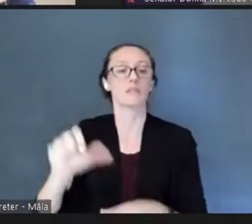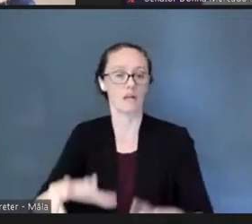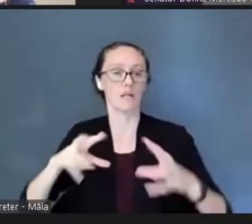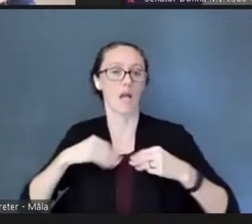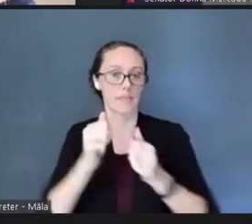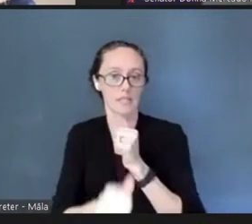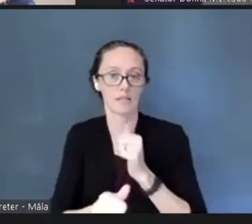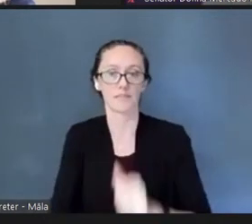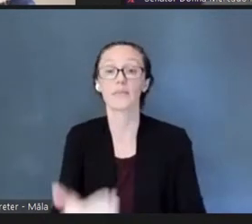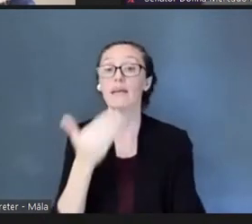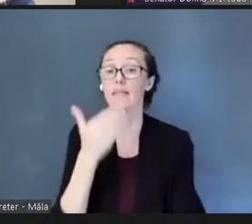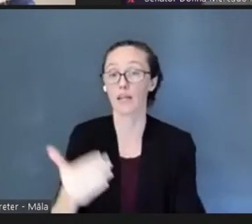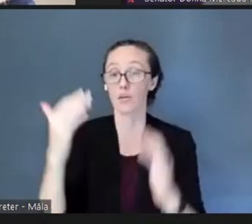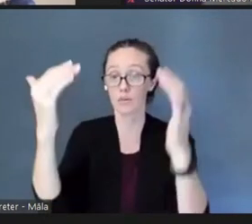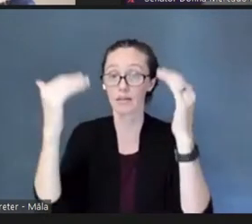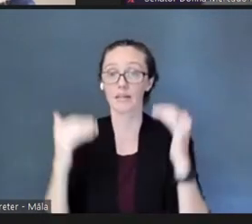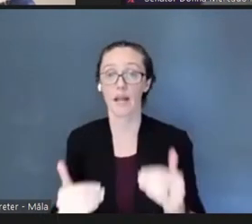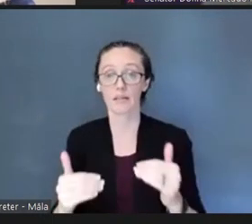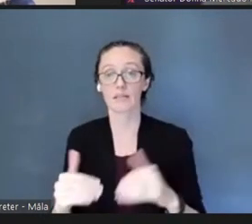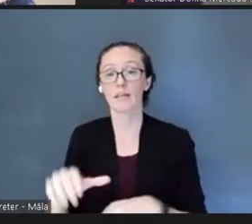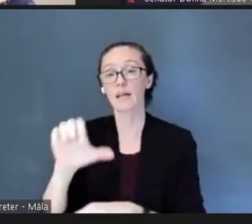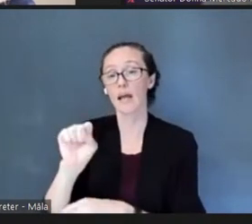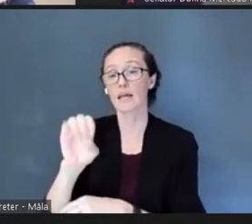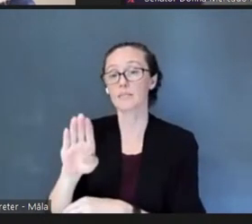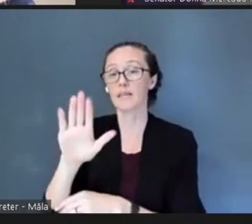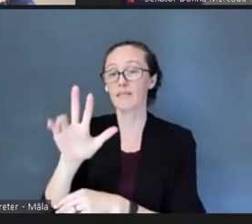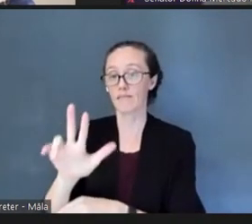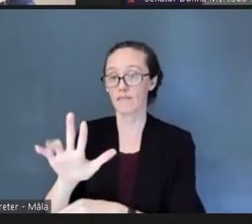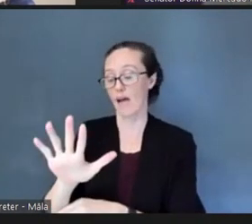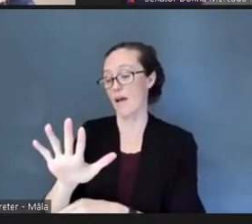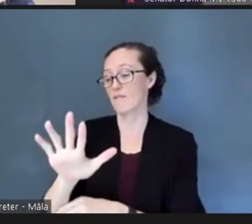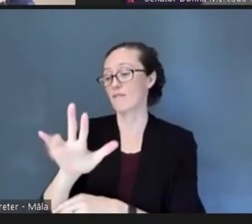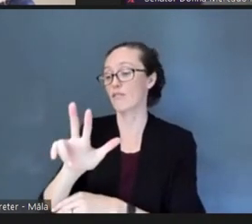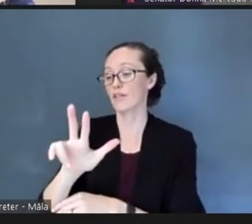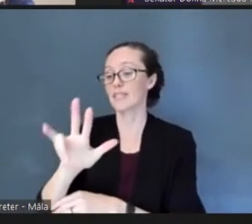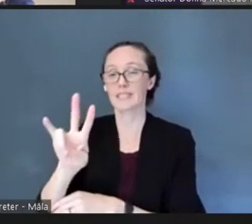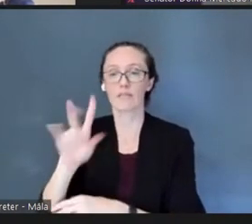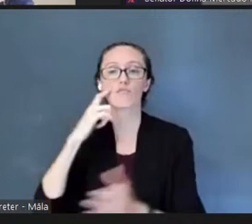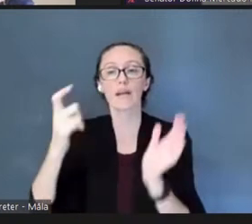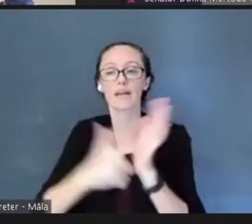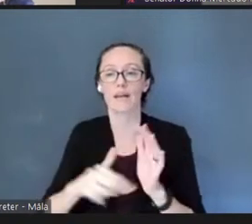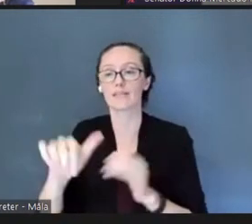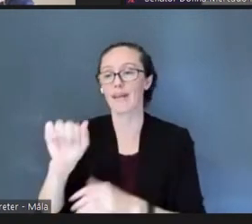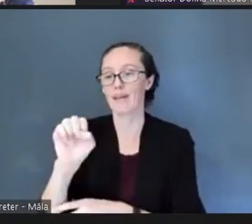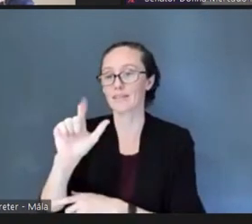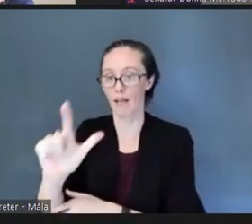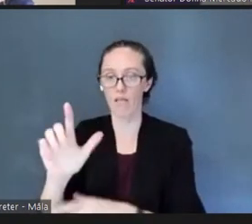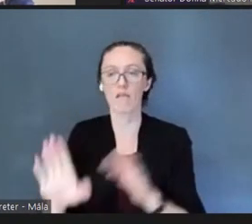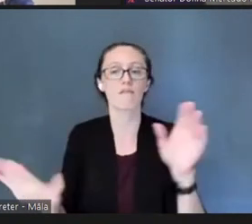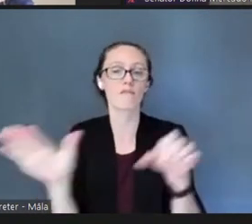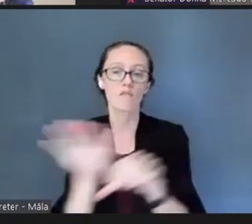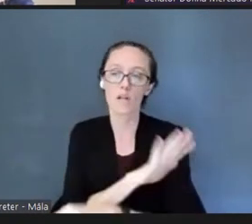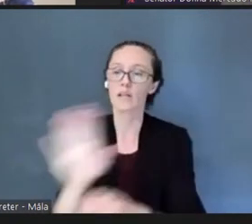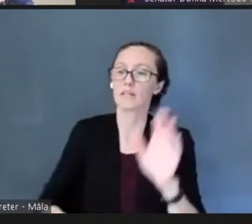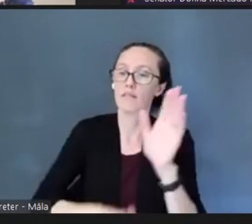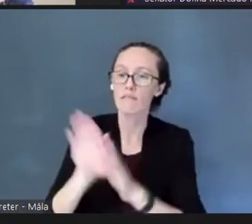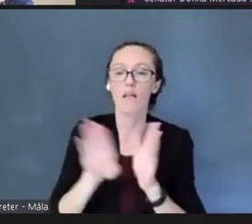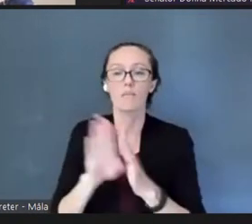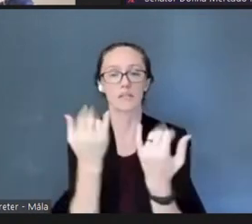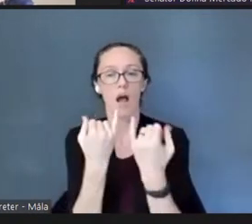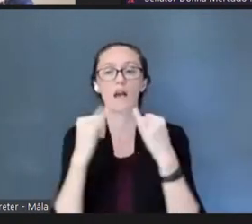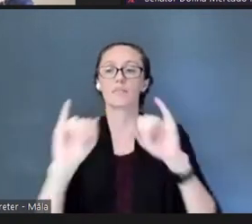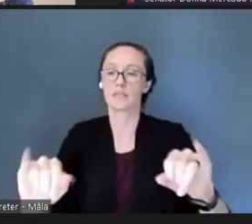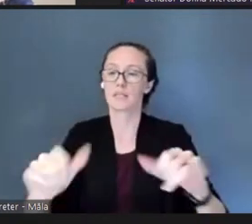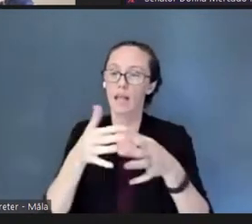you. Next up is SB 537, recognize American Sign Language as a fully developed autonomous natural language with its own